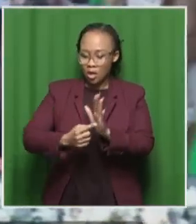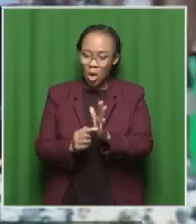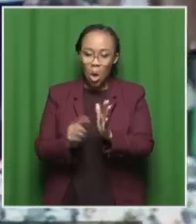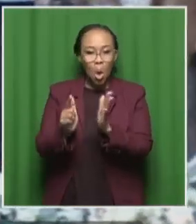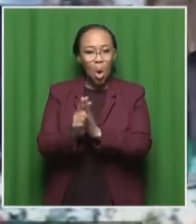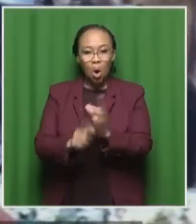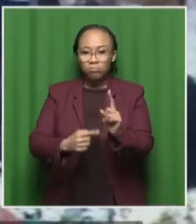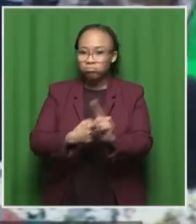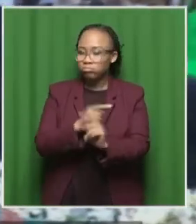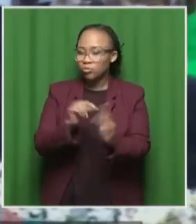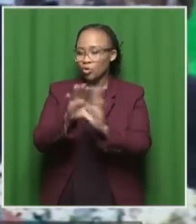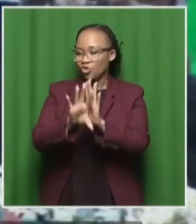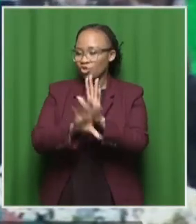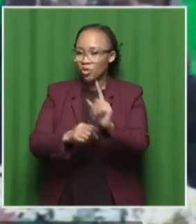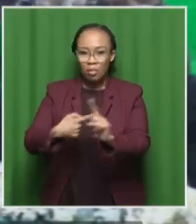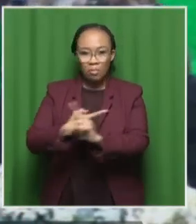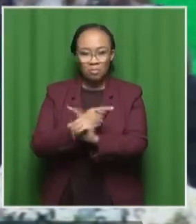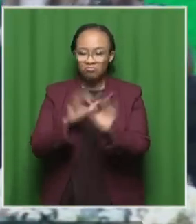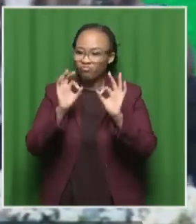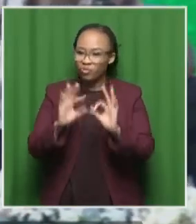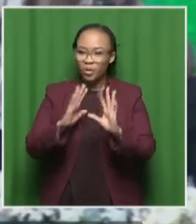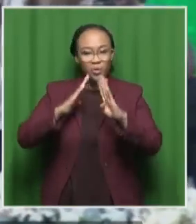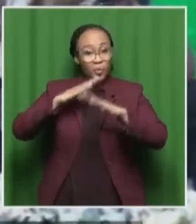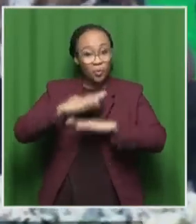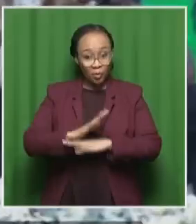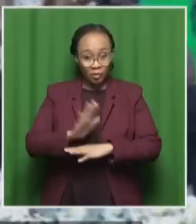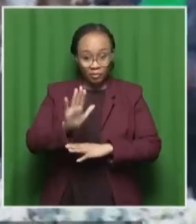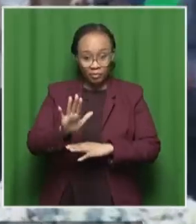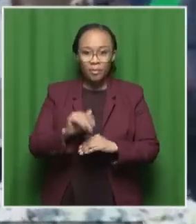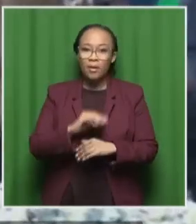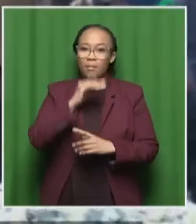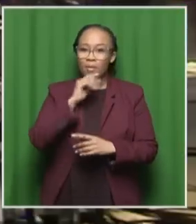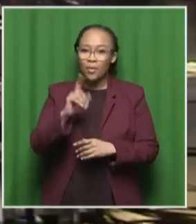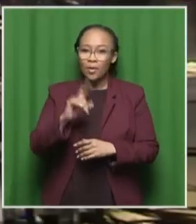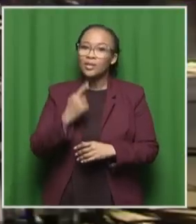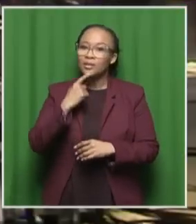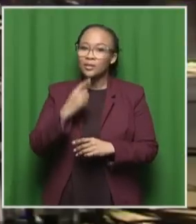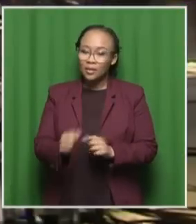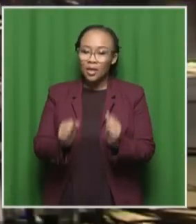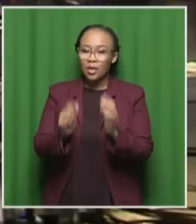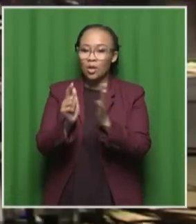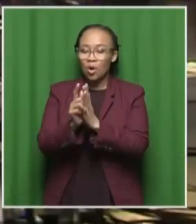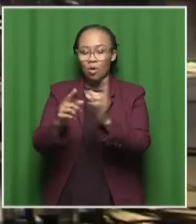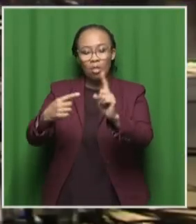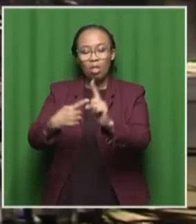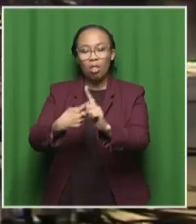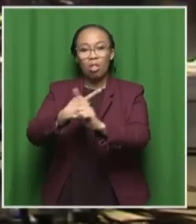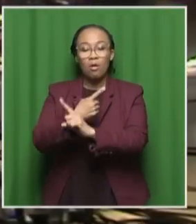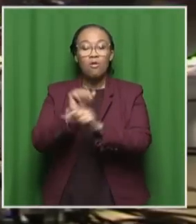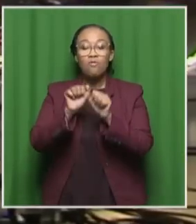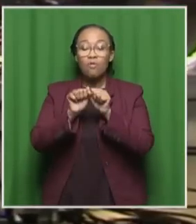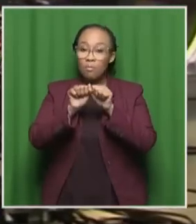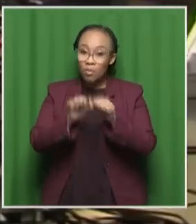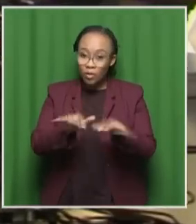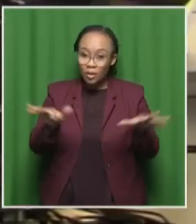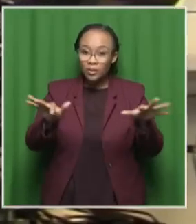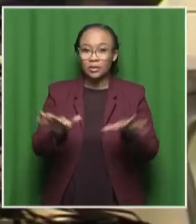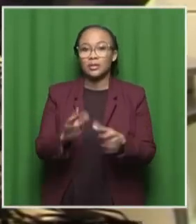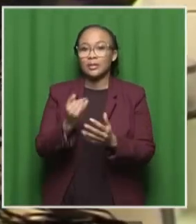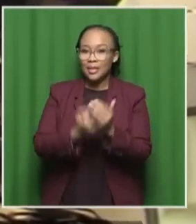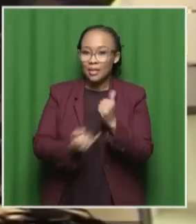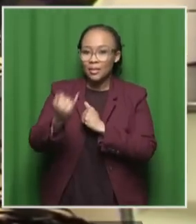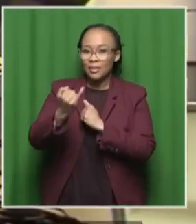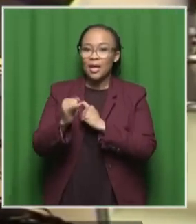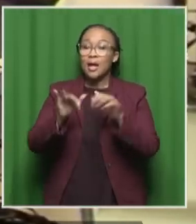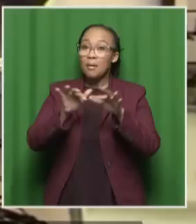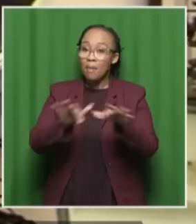and invalid, alleging that it constitutes a breach of the public broadcaster's independence and public mandate.